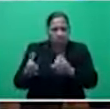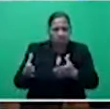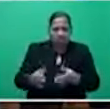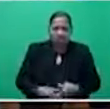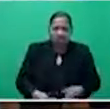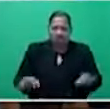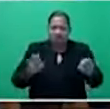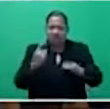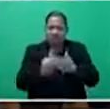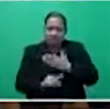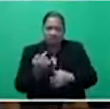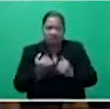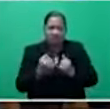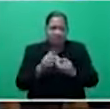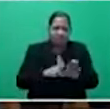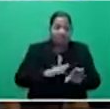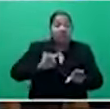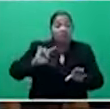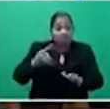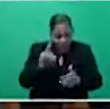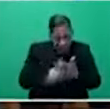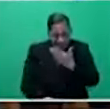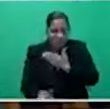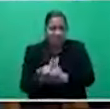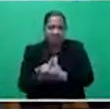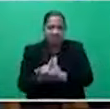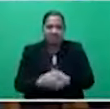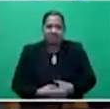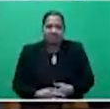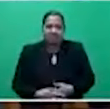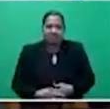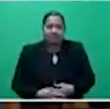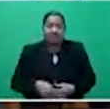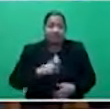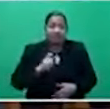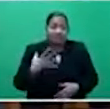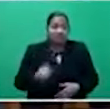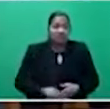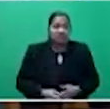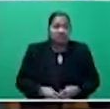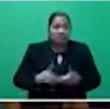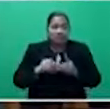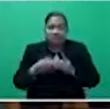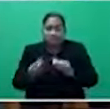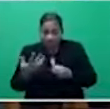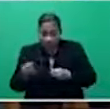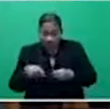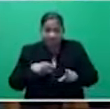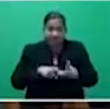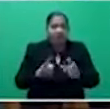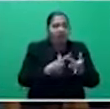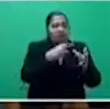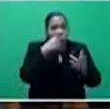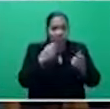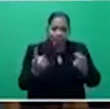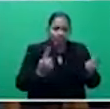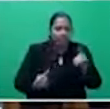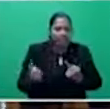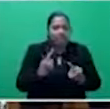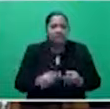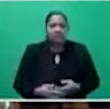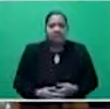slow. It is happening, Mr. Speaker, sir. You don't just because you go off an incentive this year, suddenly people will start coming in. You need to look at other incentives. You need to be